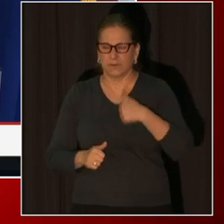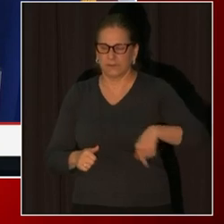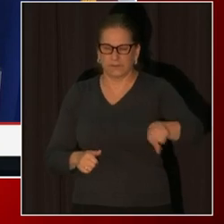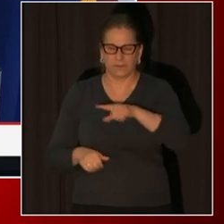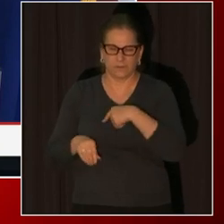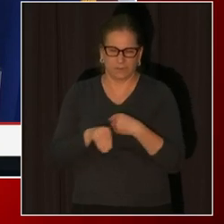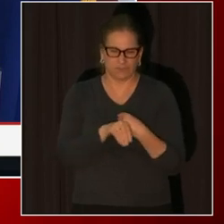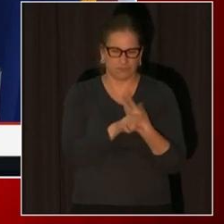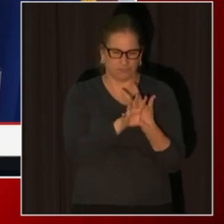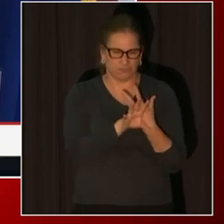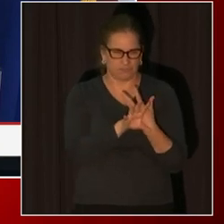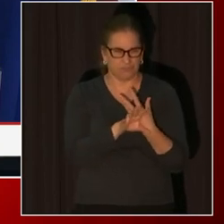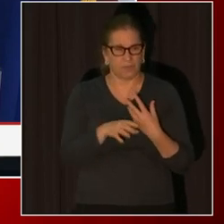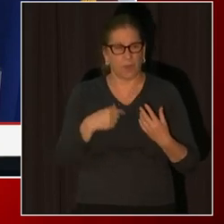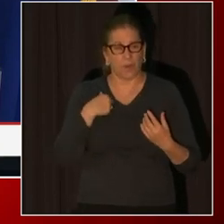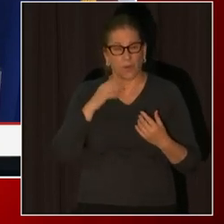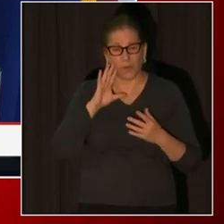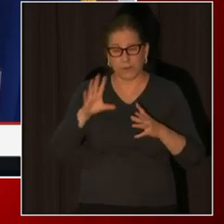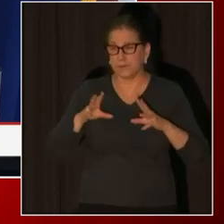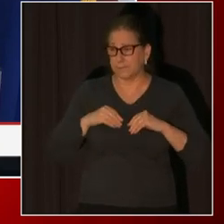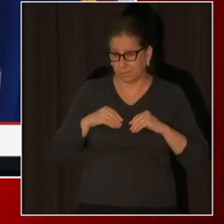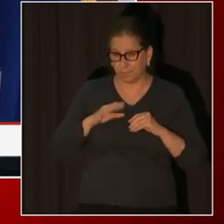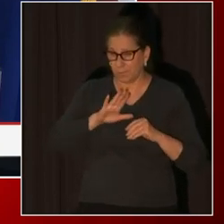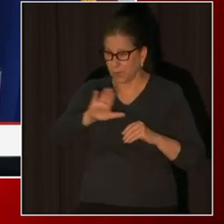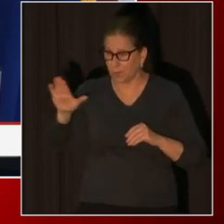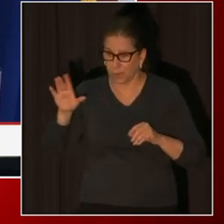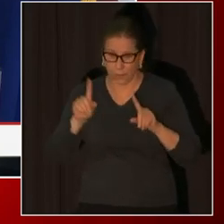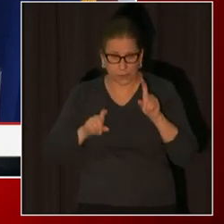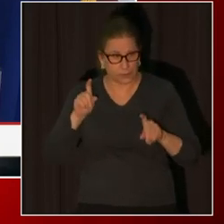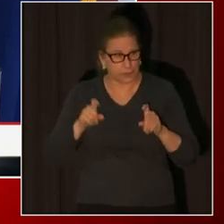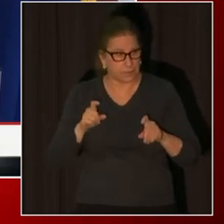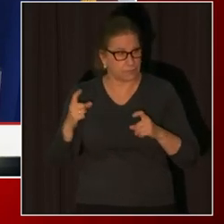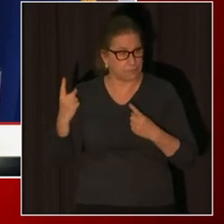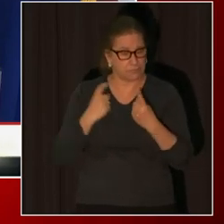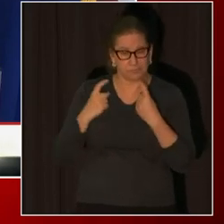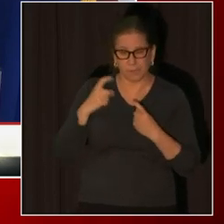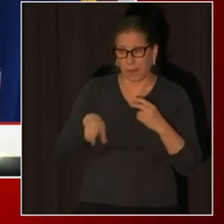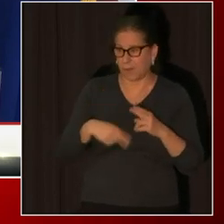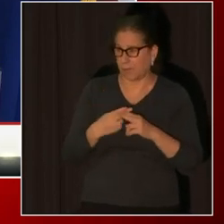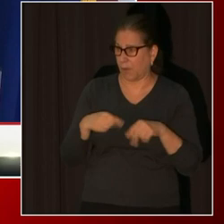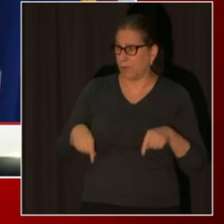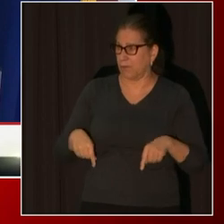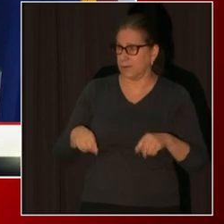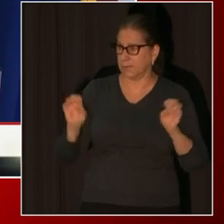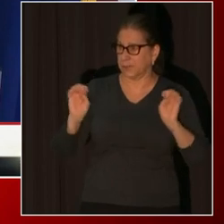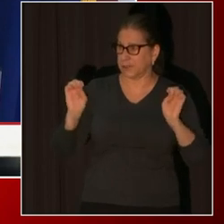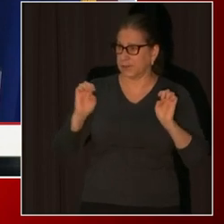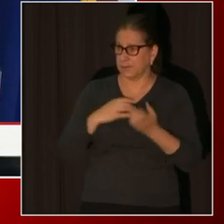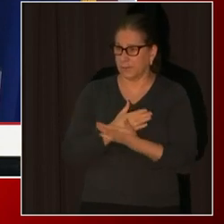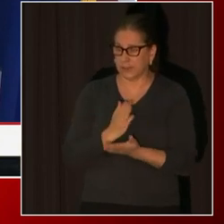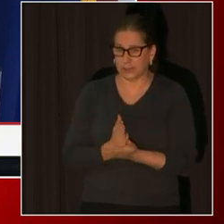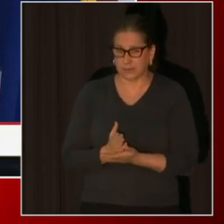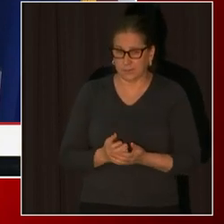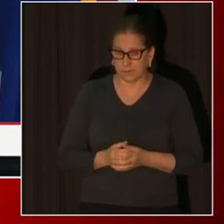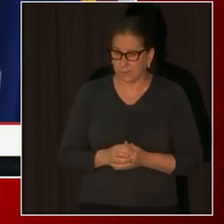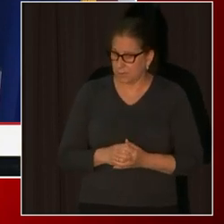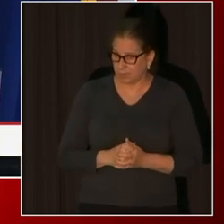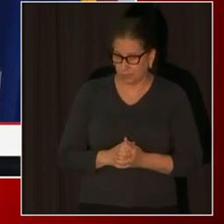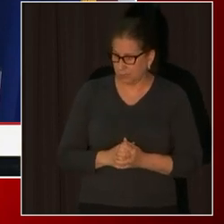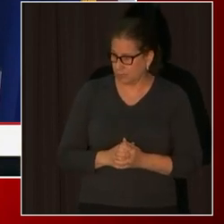we're doing with the emergency or anything else before the council. And if there are no